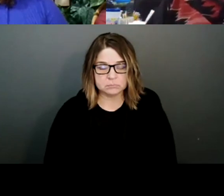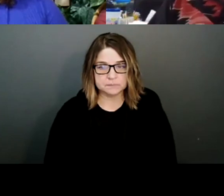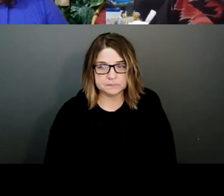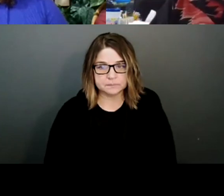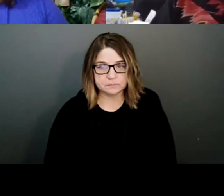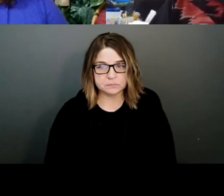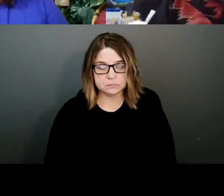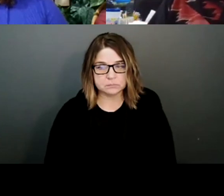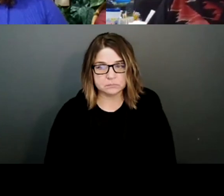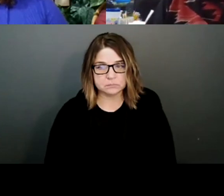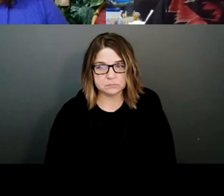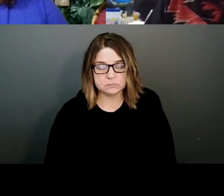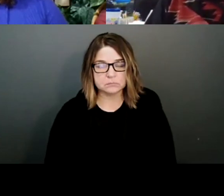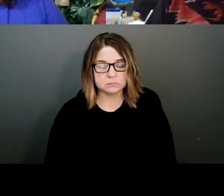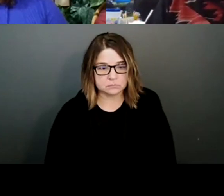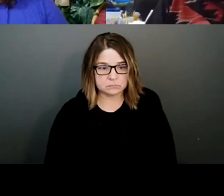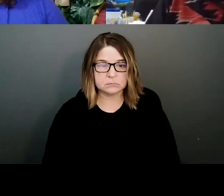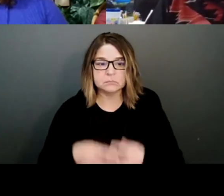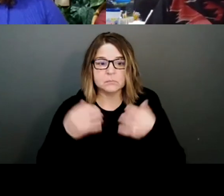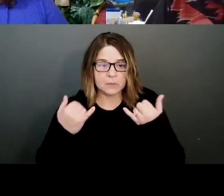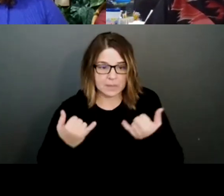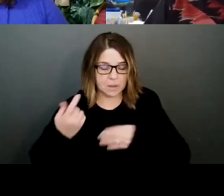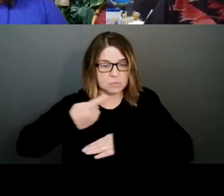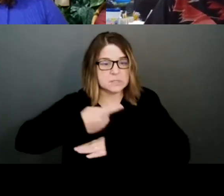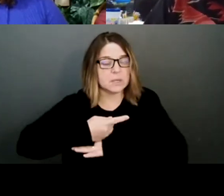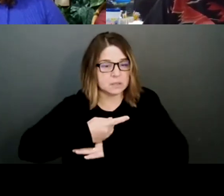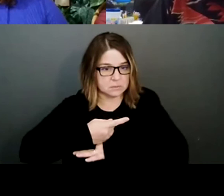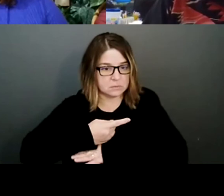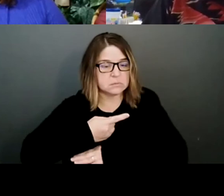it's very common nowadays for